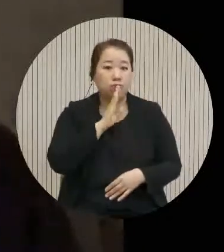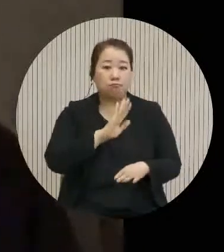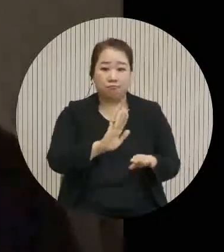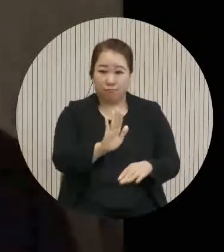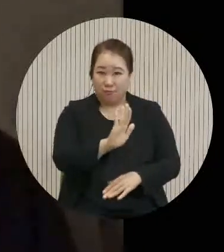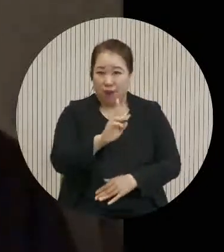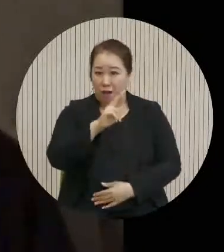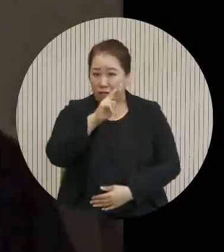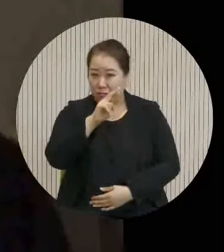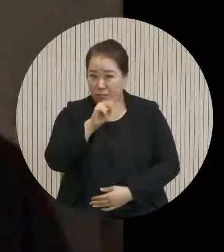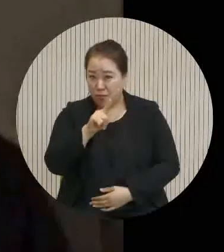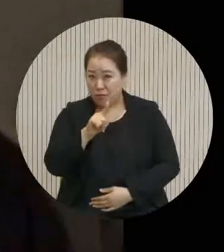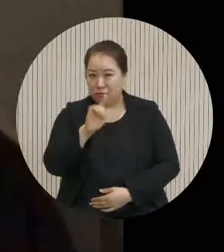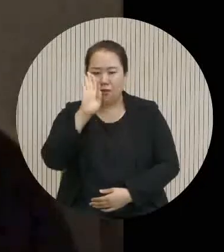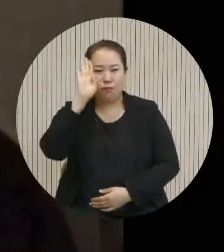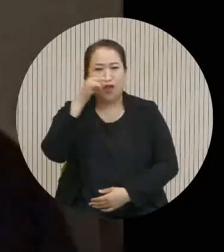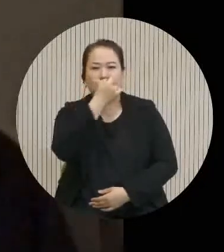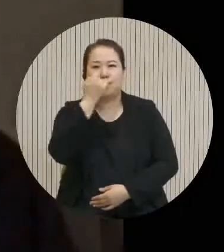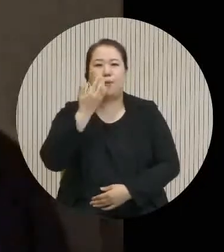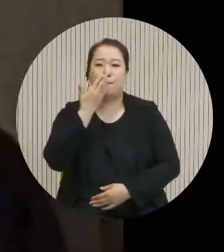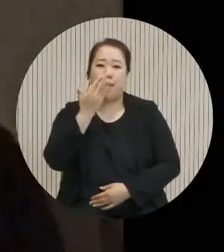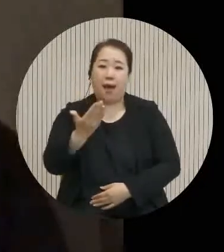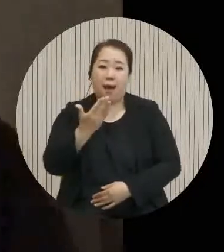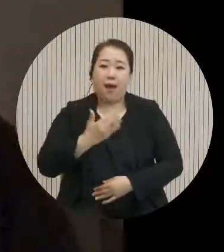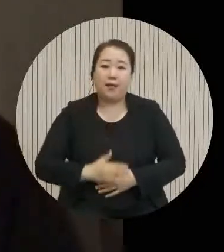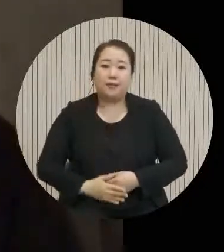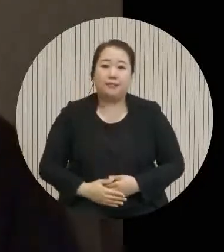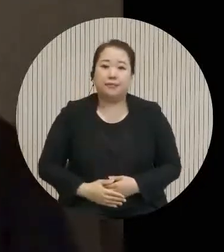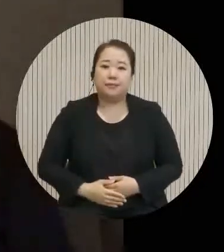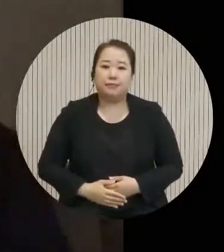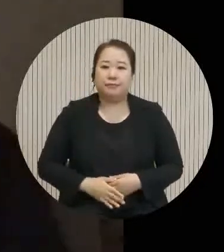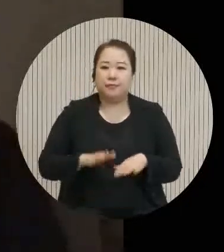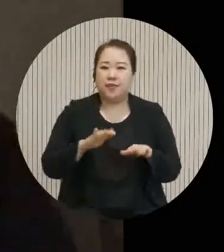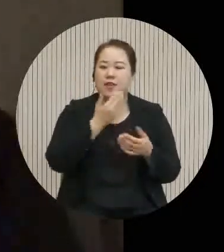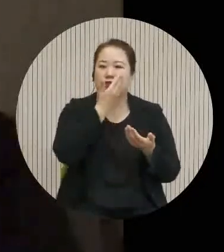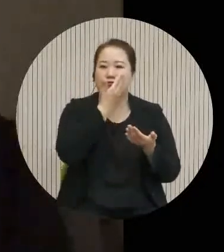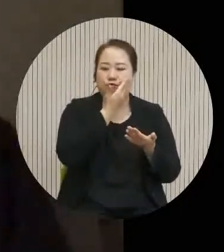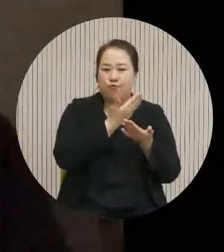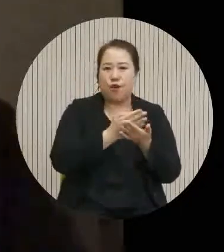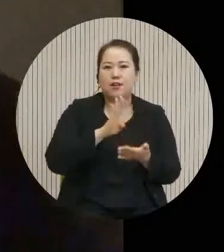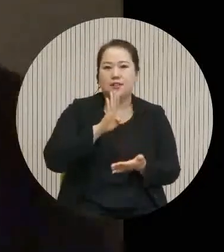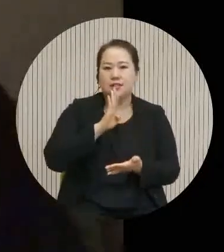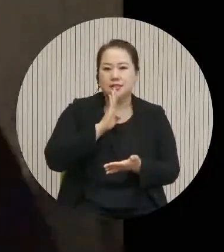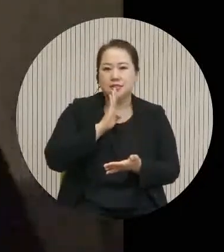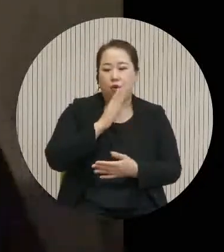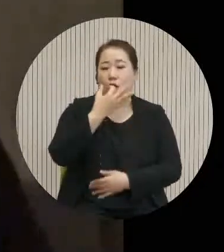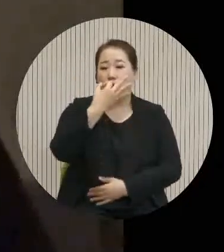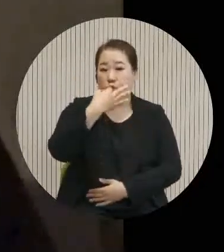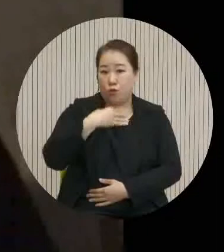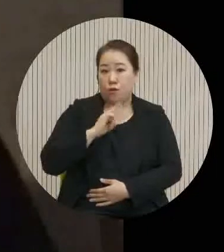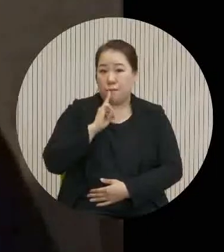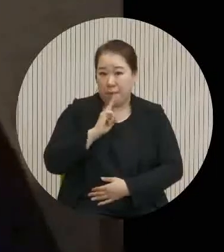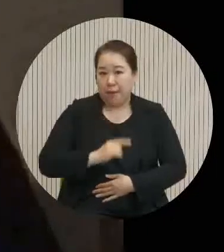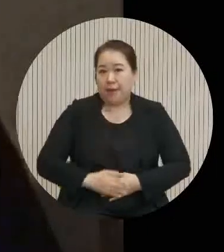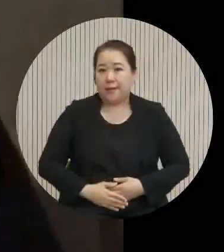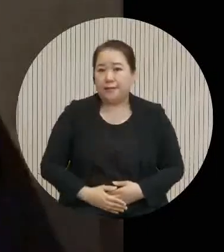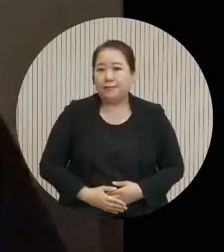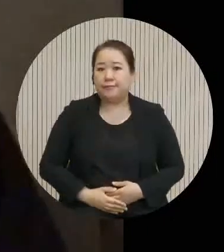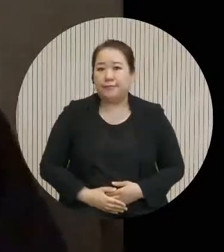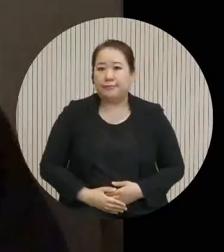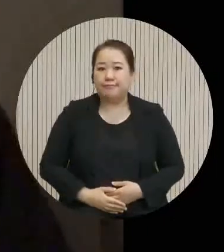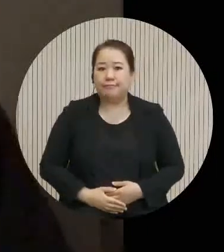disproven, but it means it's important, it's real, and it's helpful. This is why we do what's called